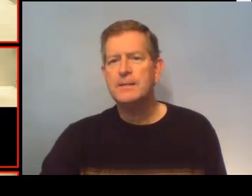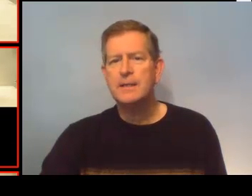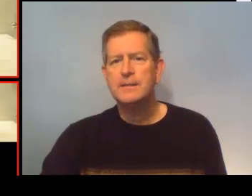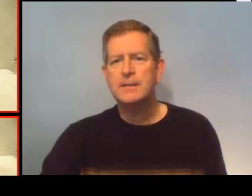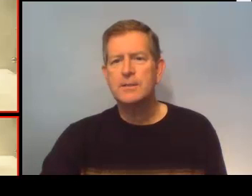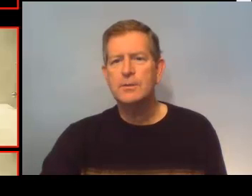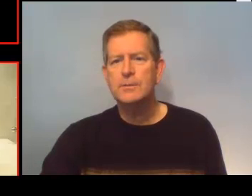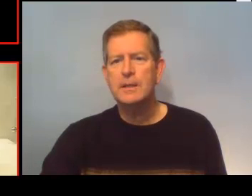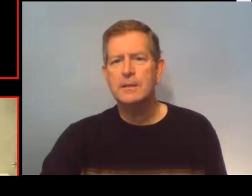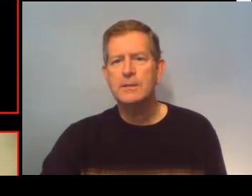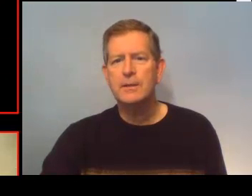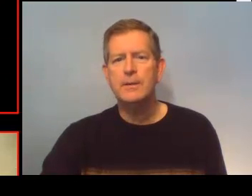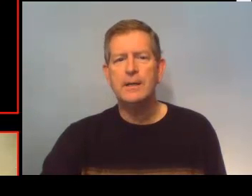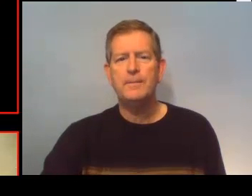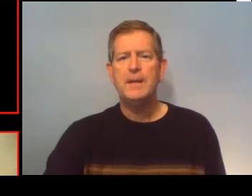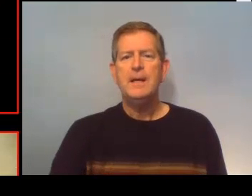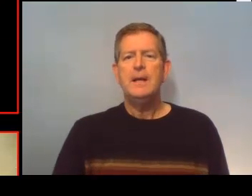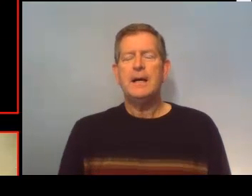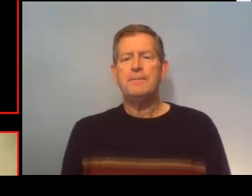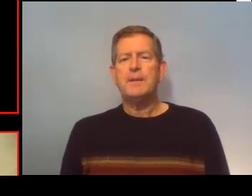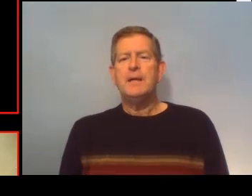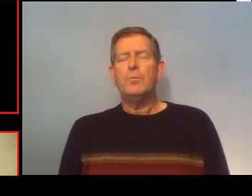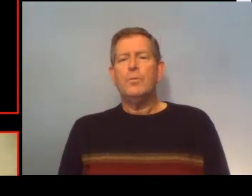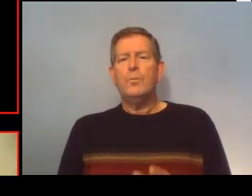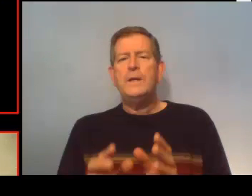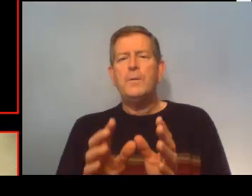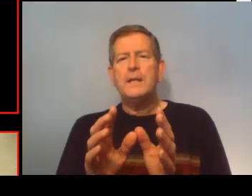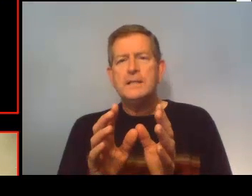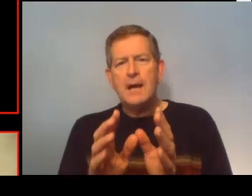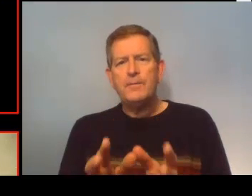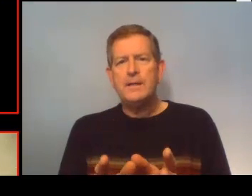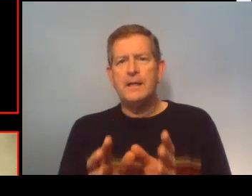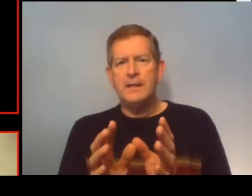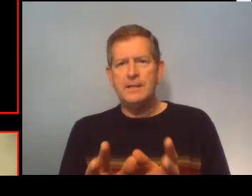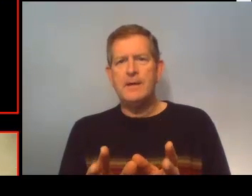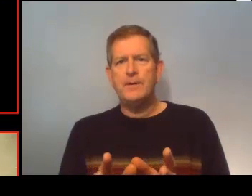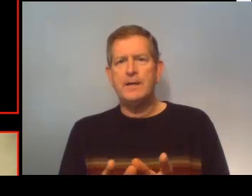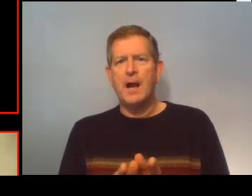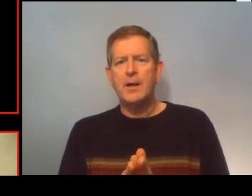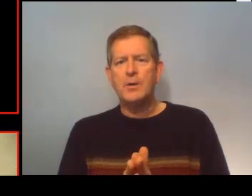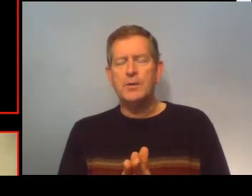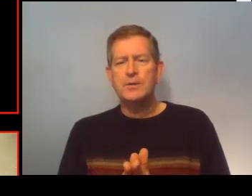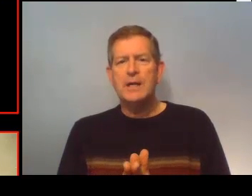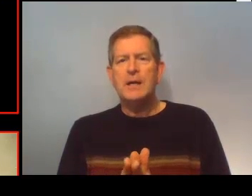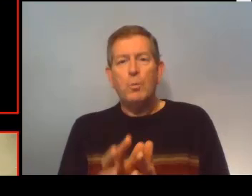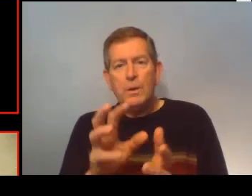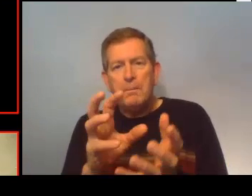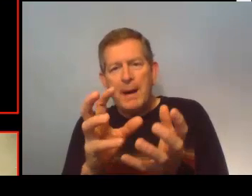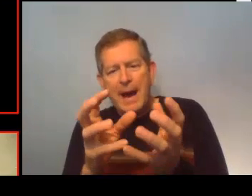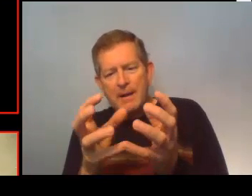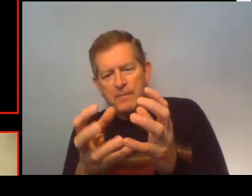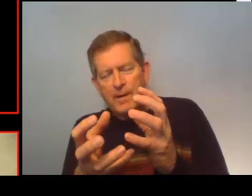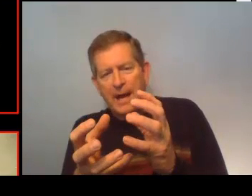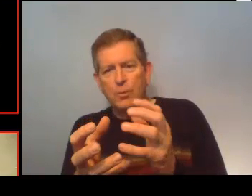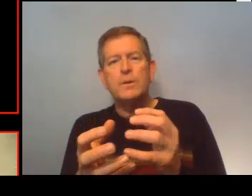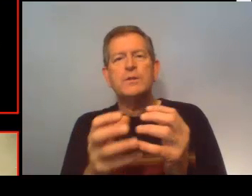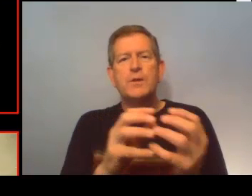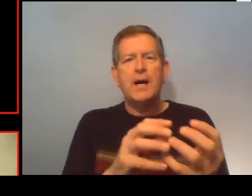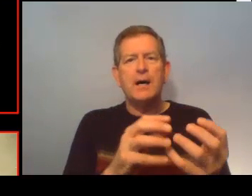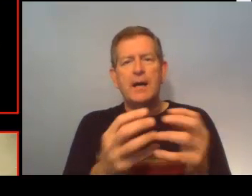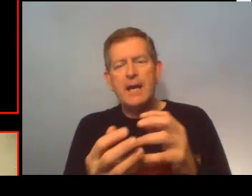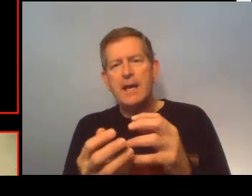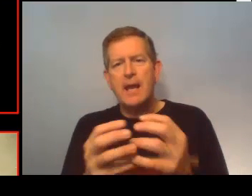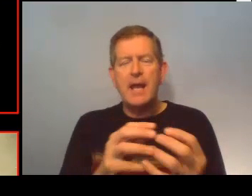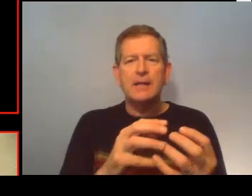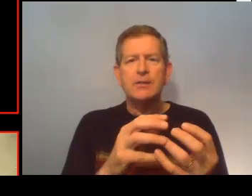my sentence, excuse me. There we go. We know that definite and indefinite articles will modify. The words